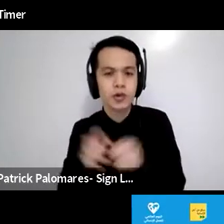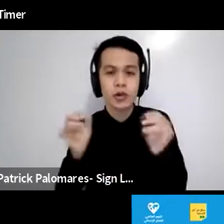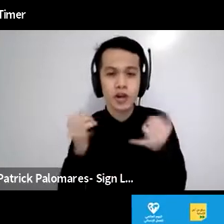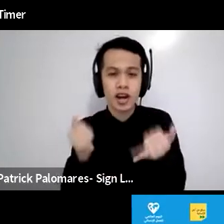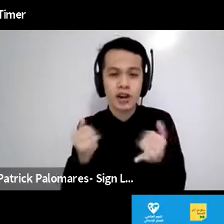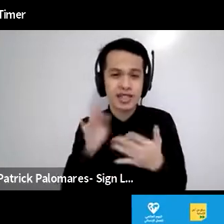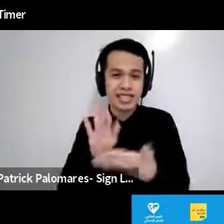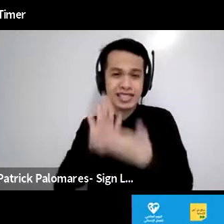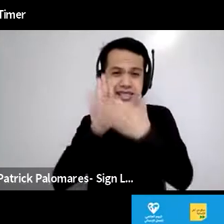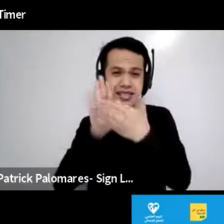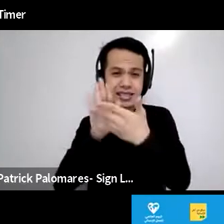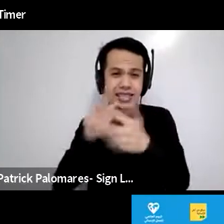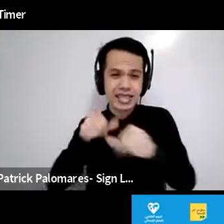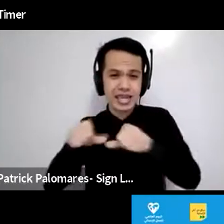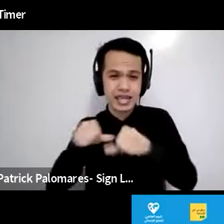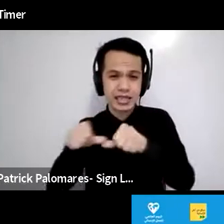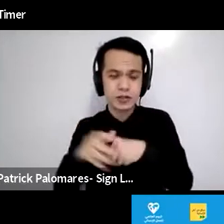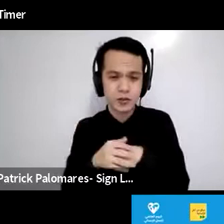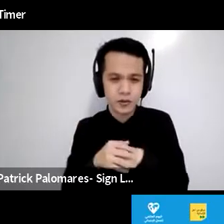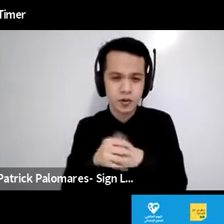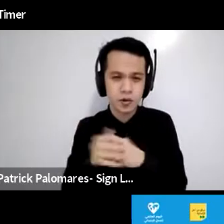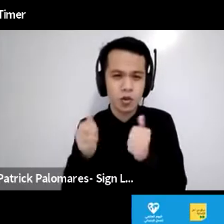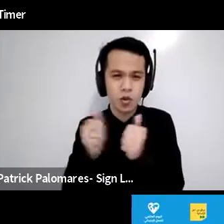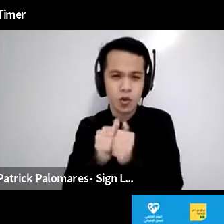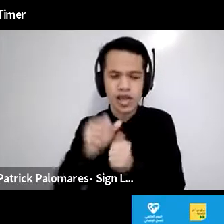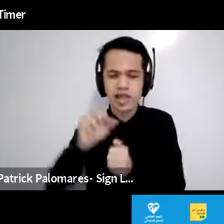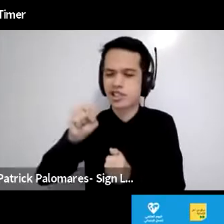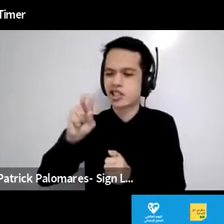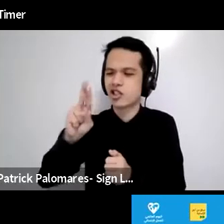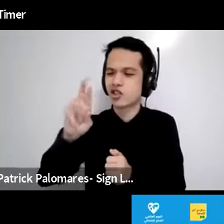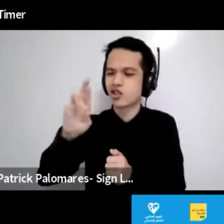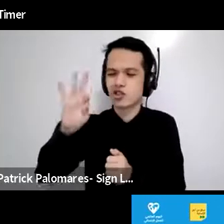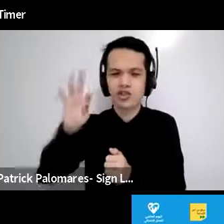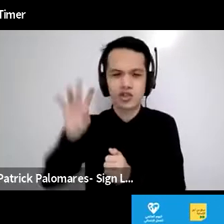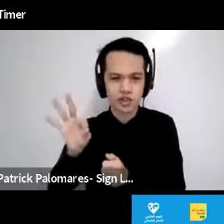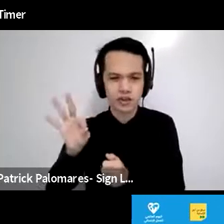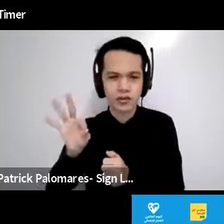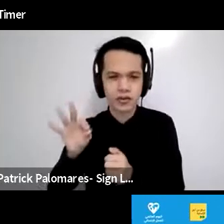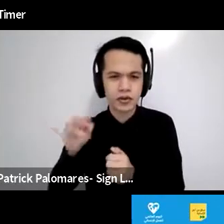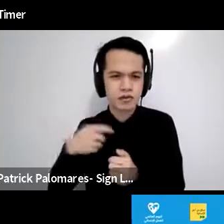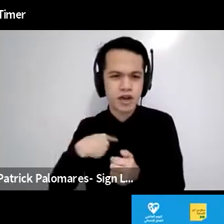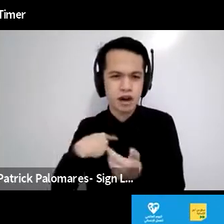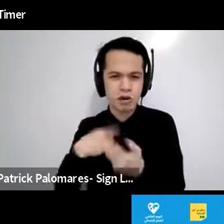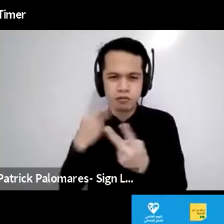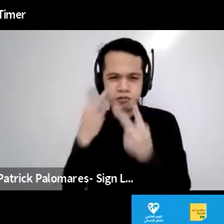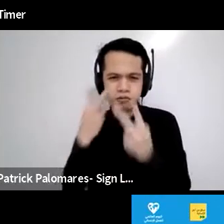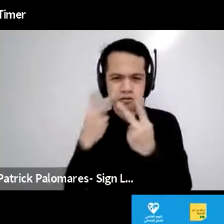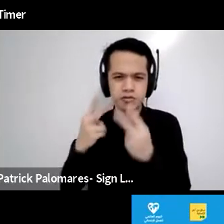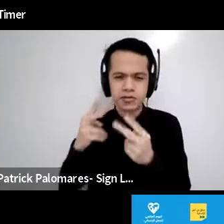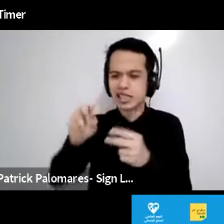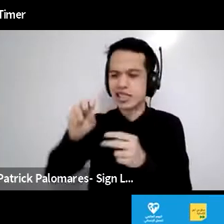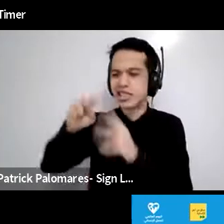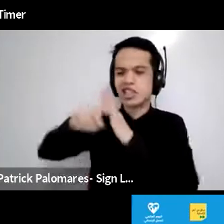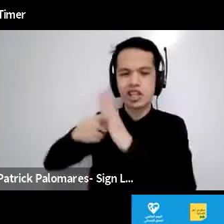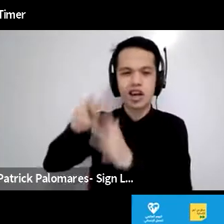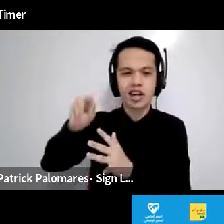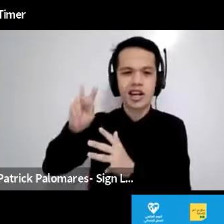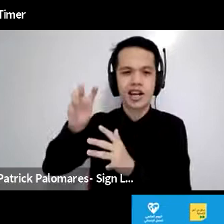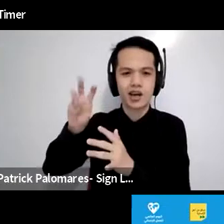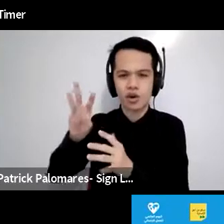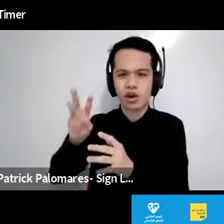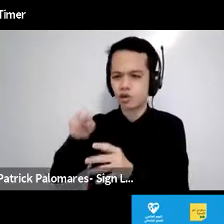action, no? With SURF, we're in, of course, IFRC, START Network is our strategic